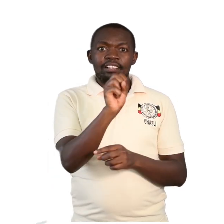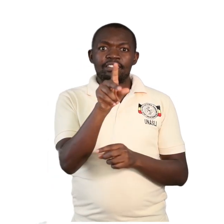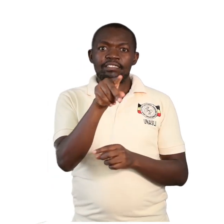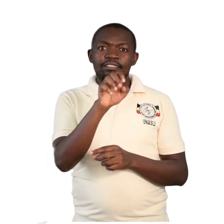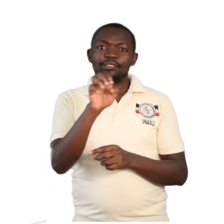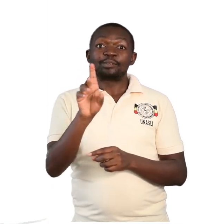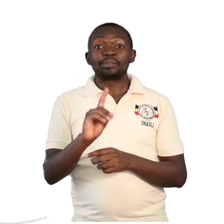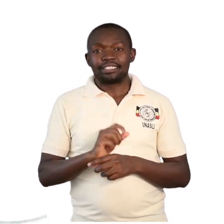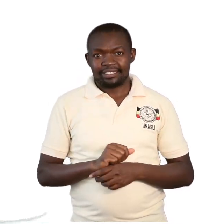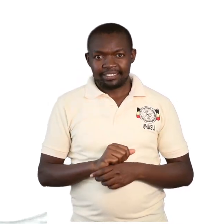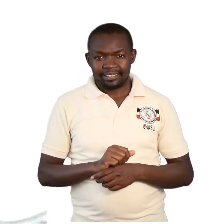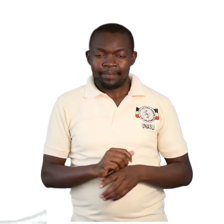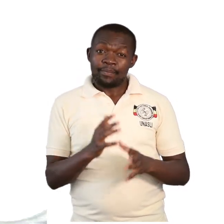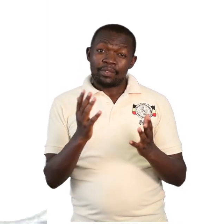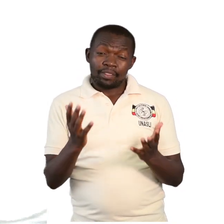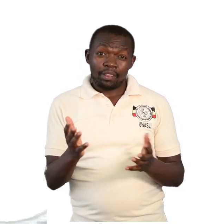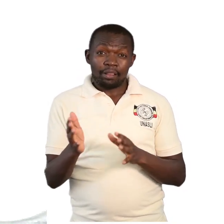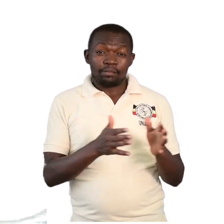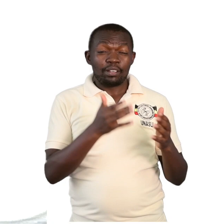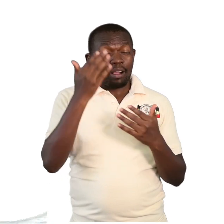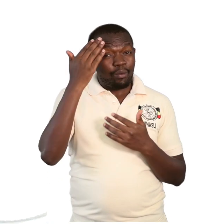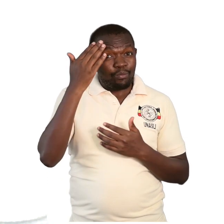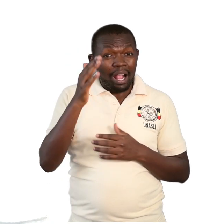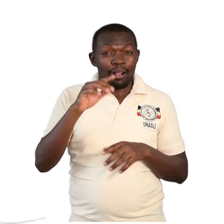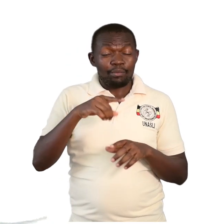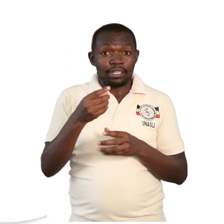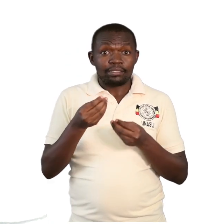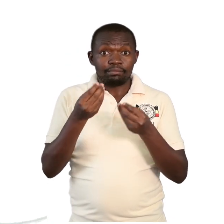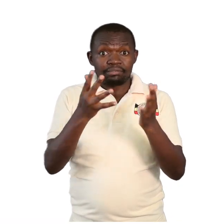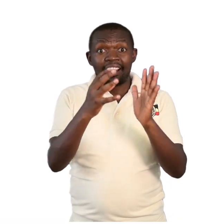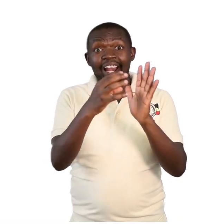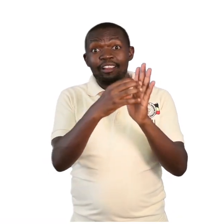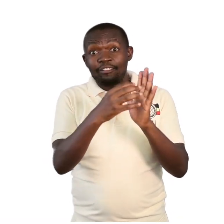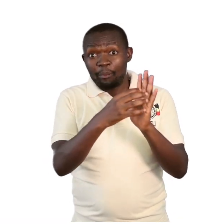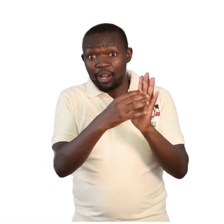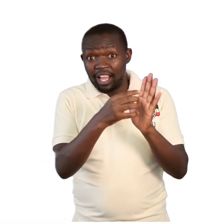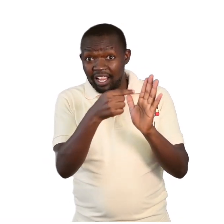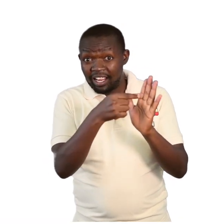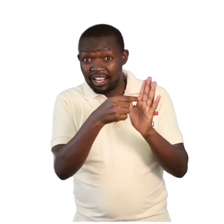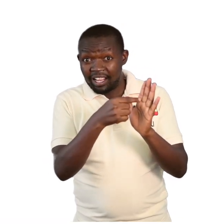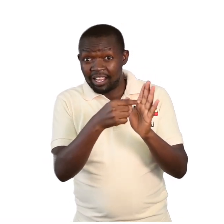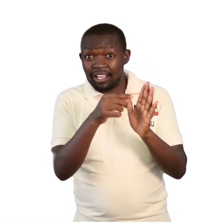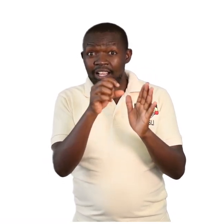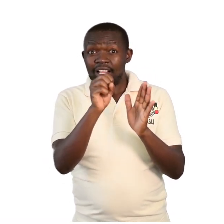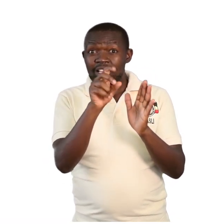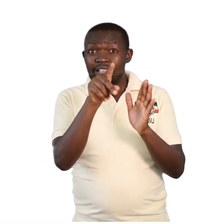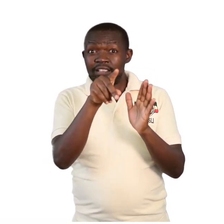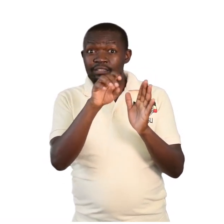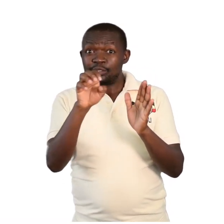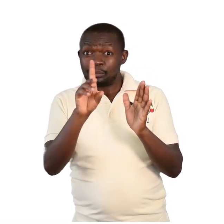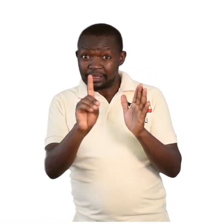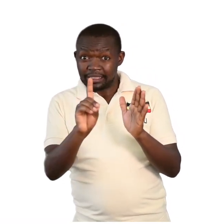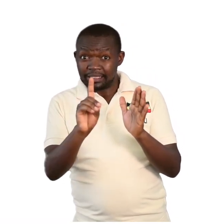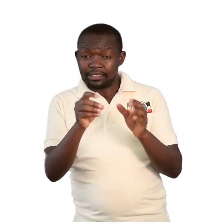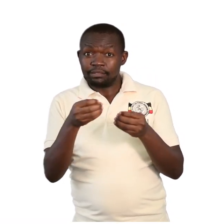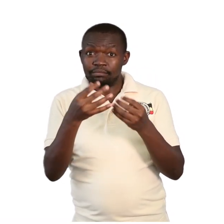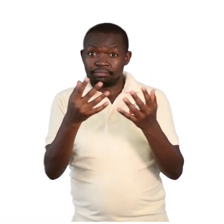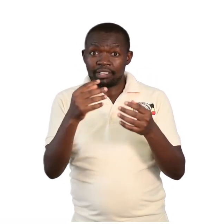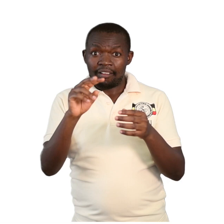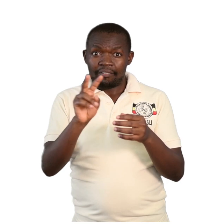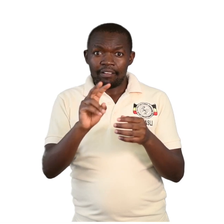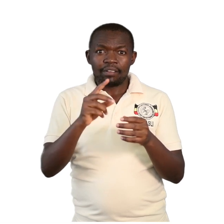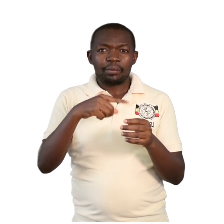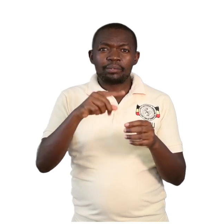And we know that when you are given the formula speed is equal to distance over time, you can